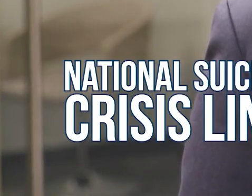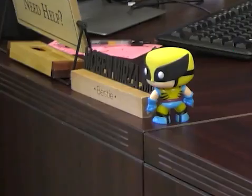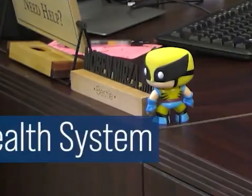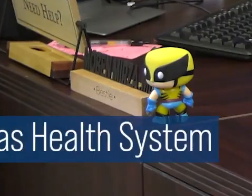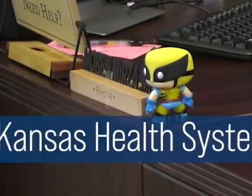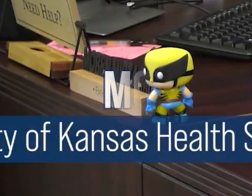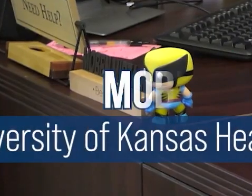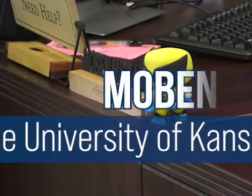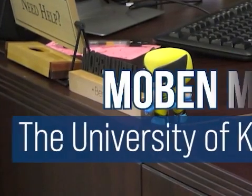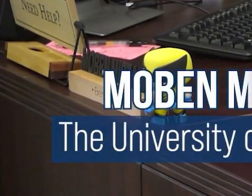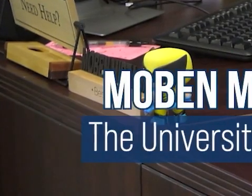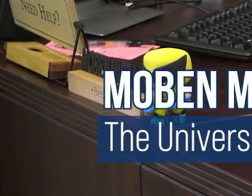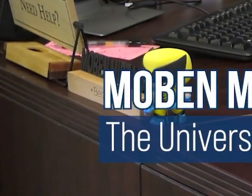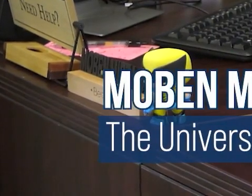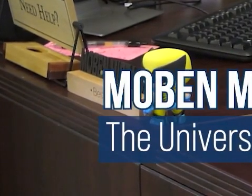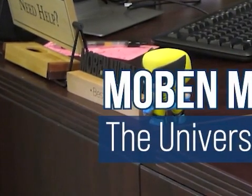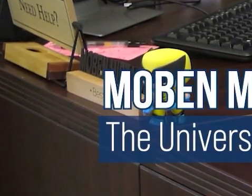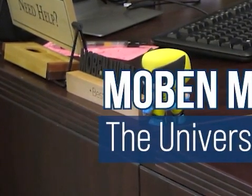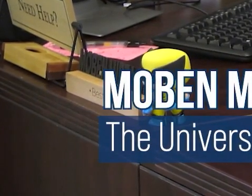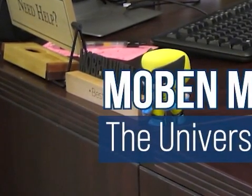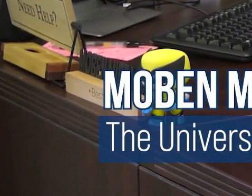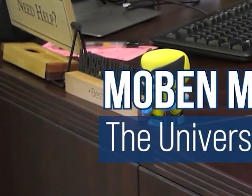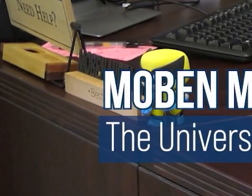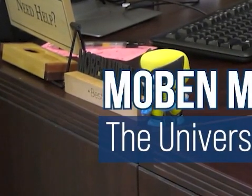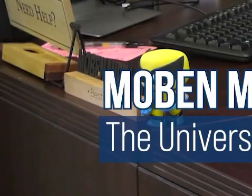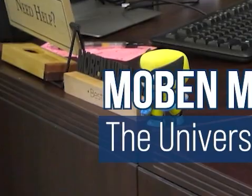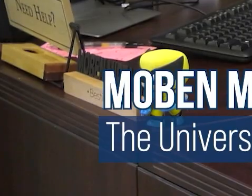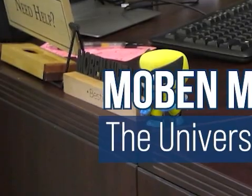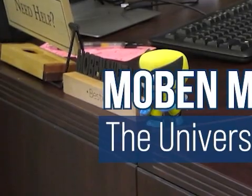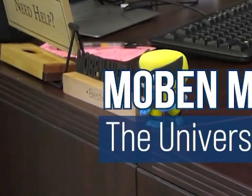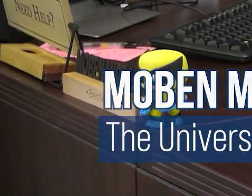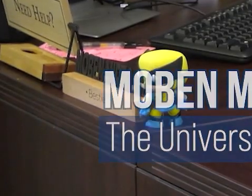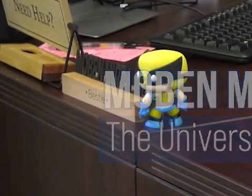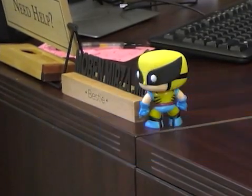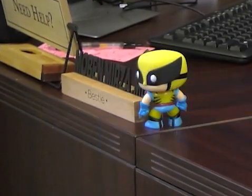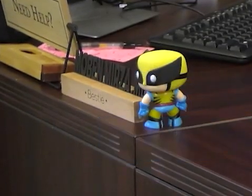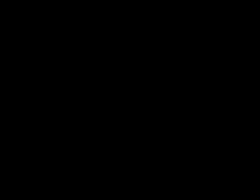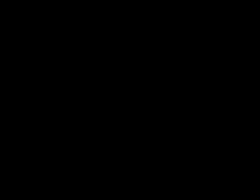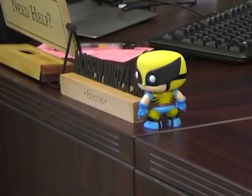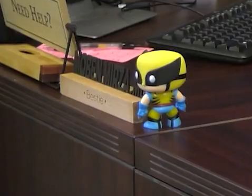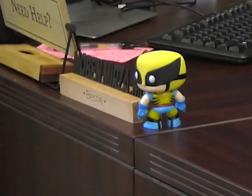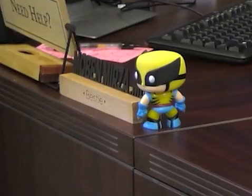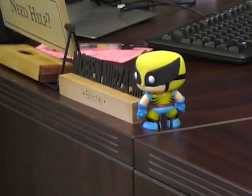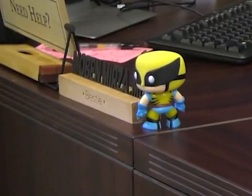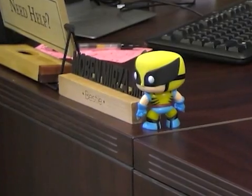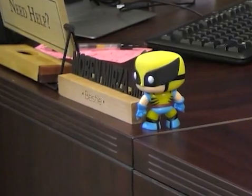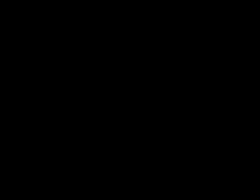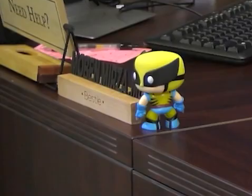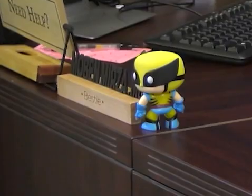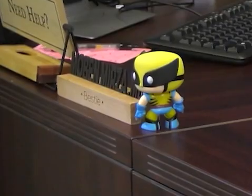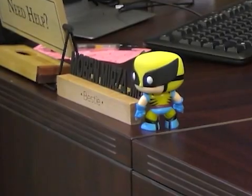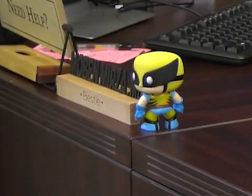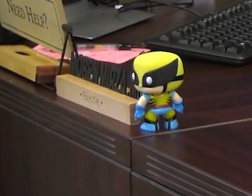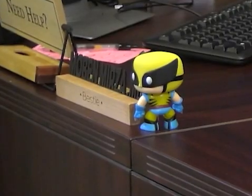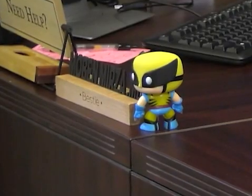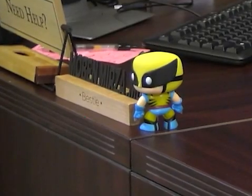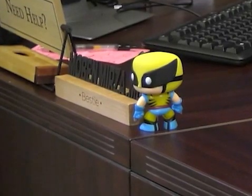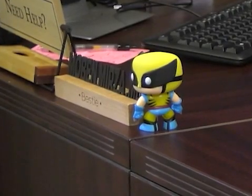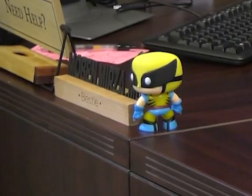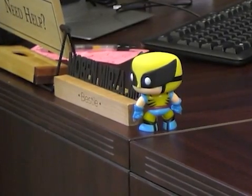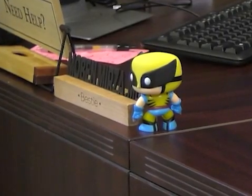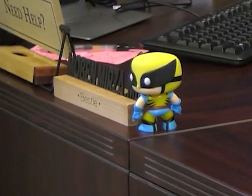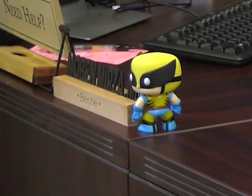1-888-409-0141. I'm Mobeen Mirza with the University of Kansas Health System. September 17th is a call to action. Learn the warning